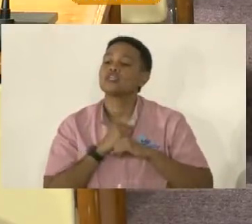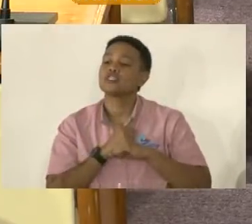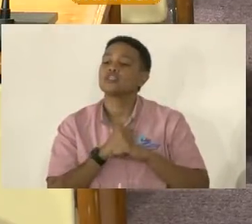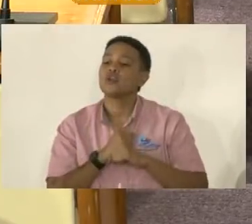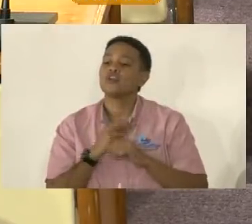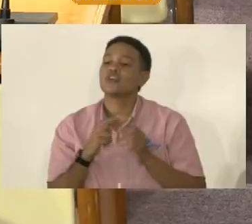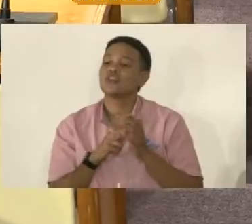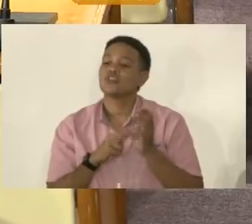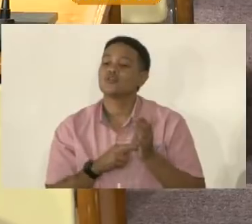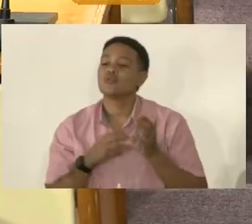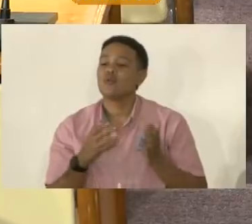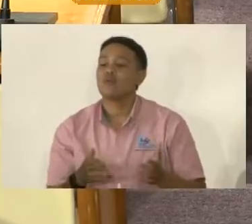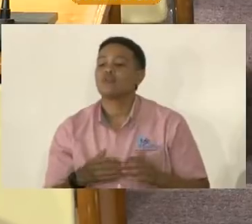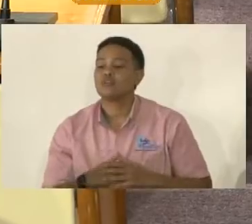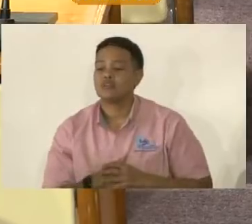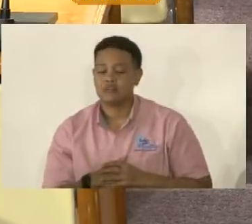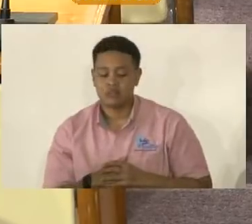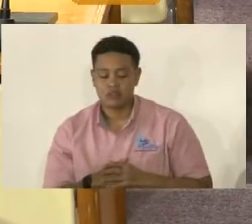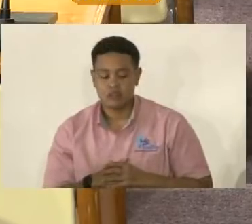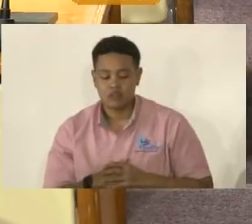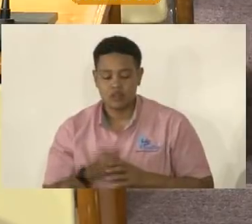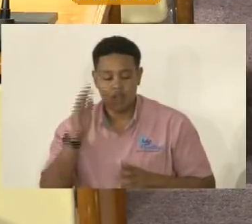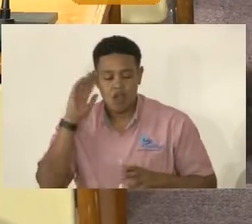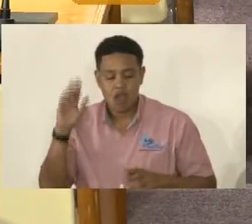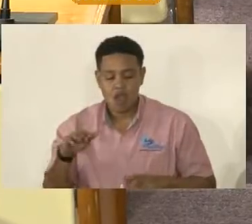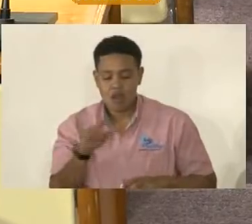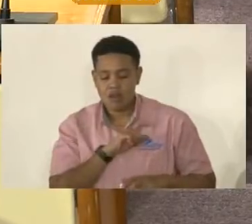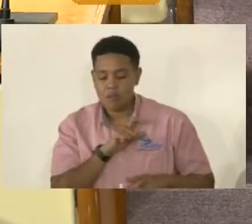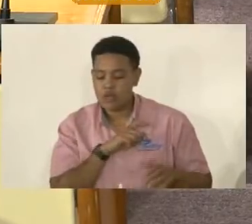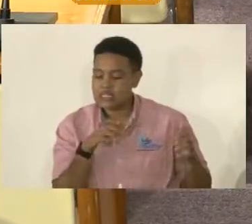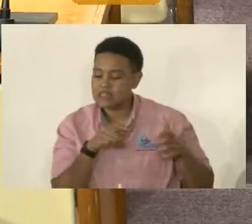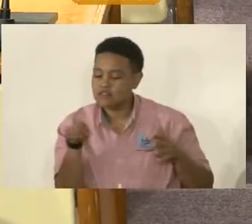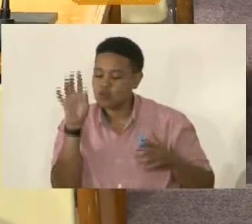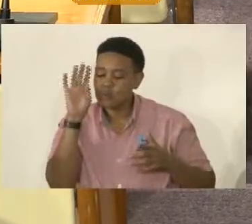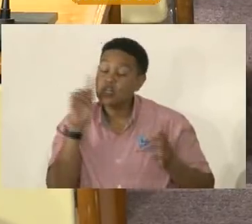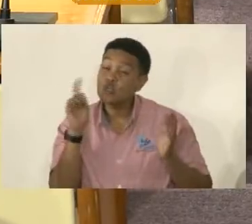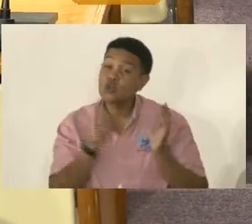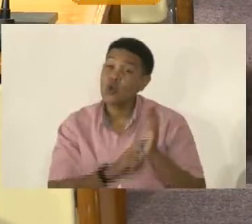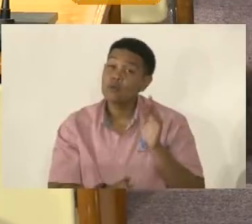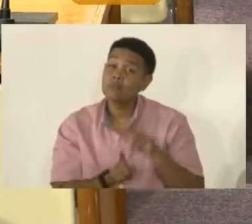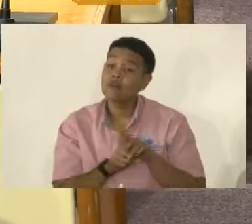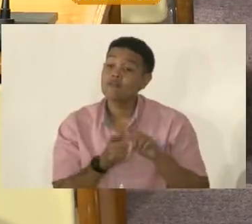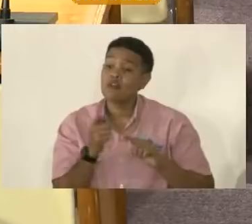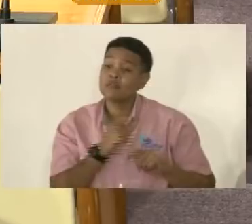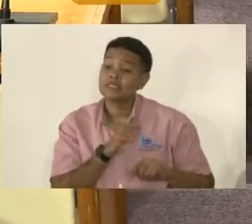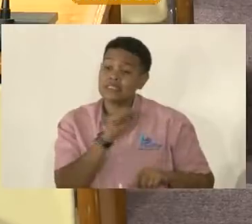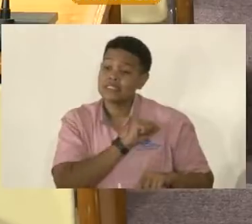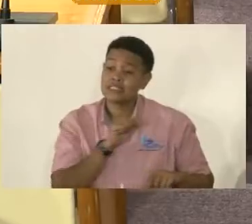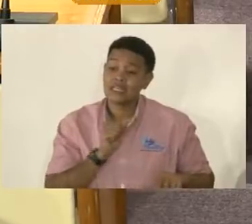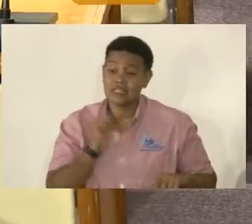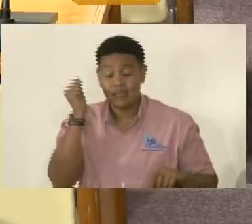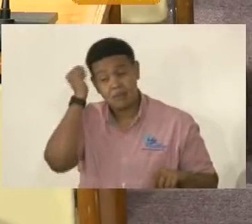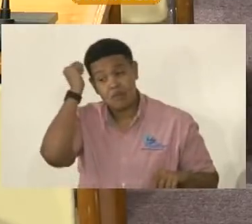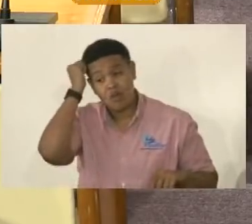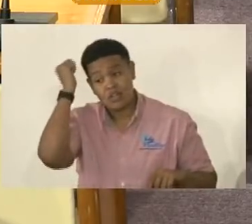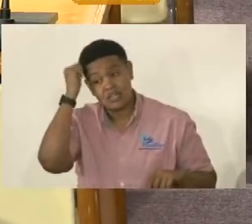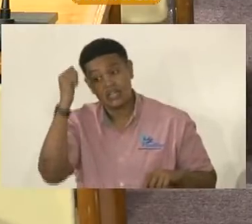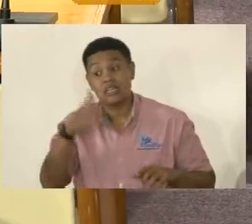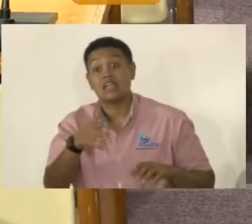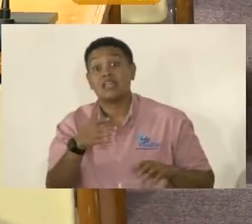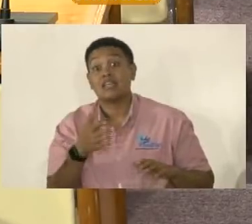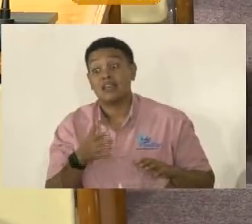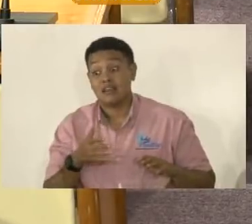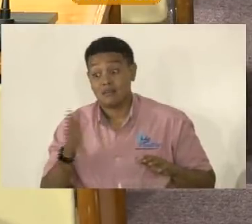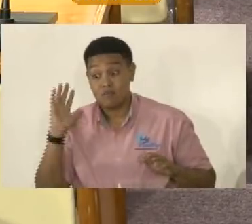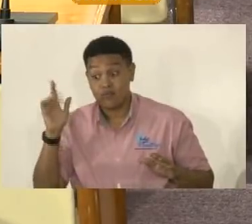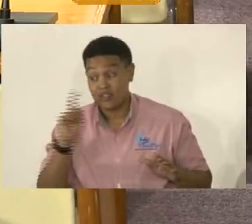measures. Now, all of the police divisions, you will note, coming from Senator Bunting's presentation, that account for the increase